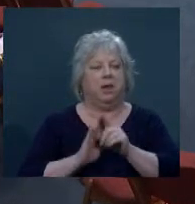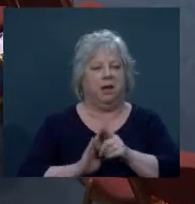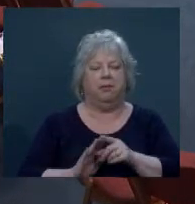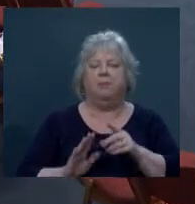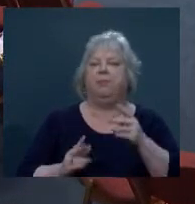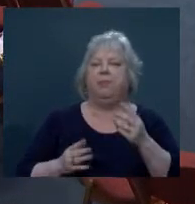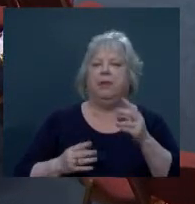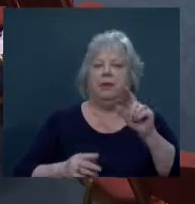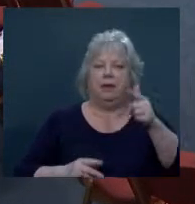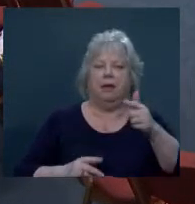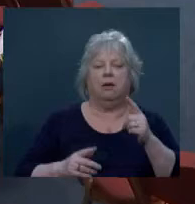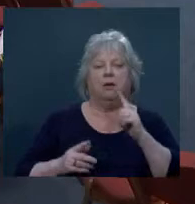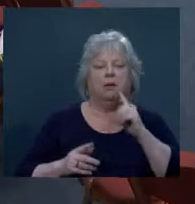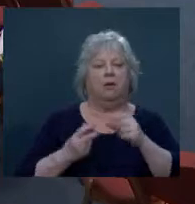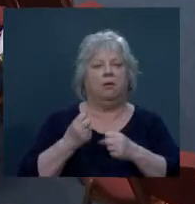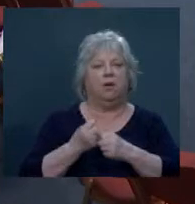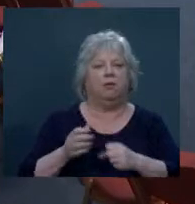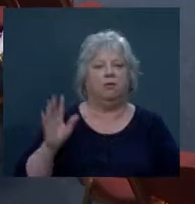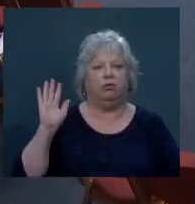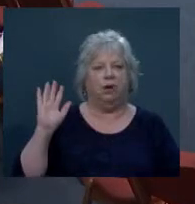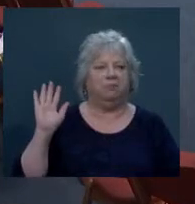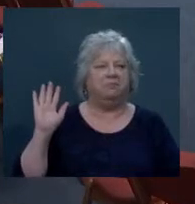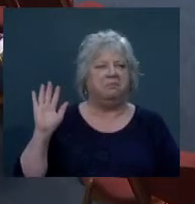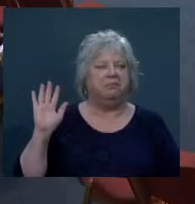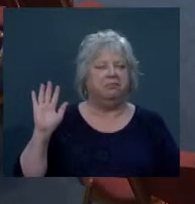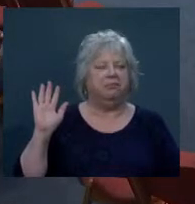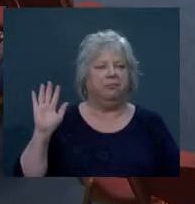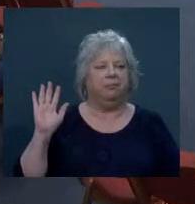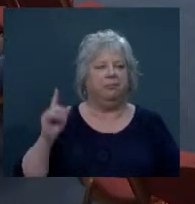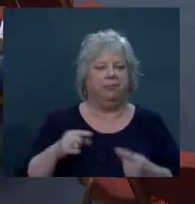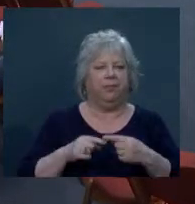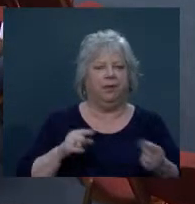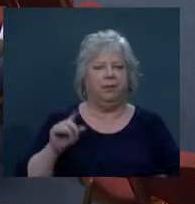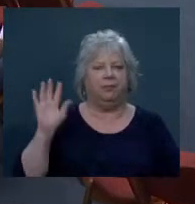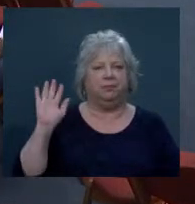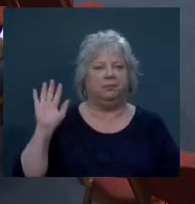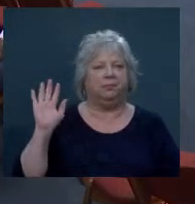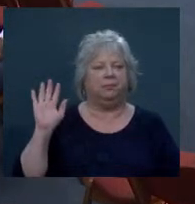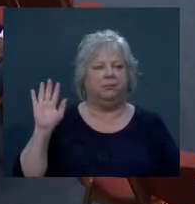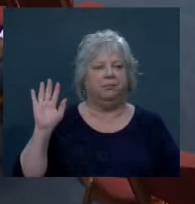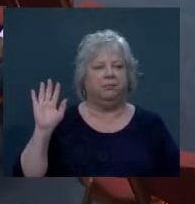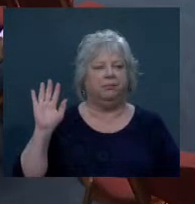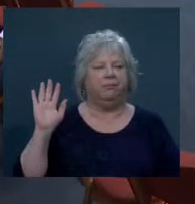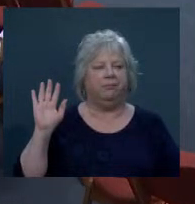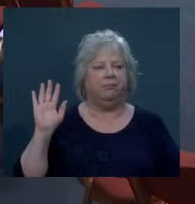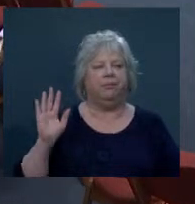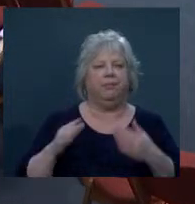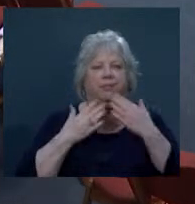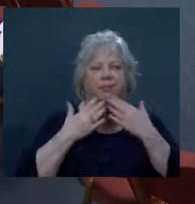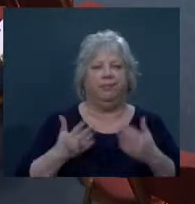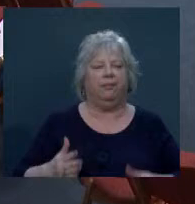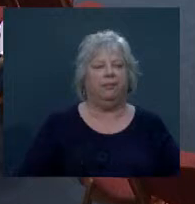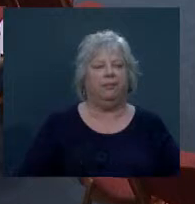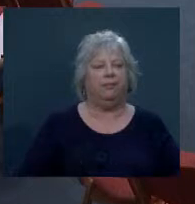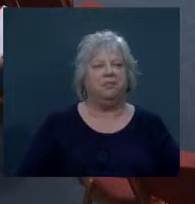seconded to approve the minutes. All in favor, hold up your hand. Those opposed? Thank